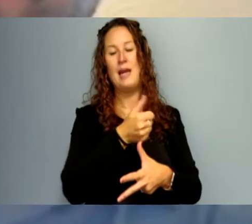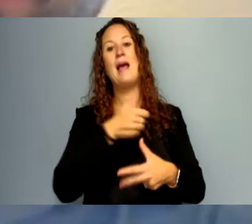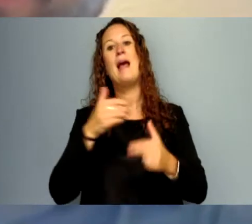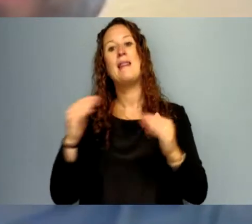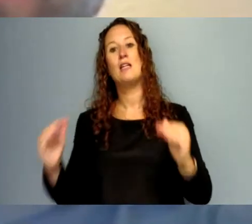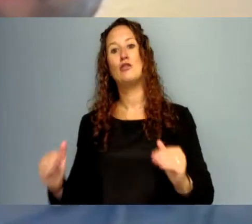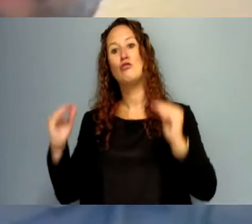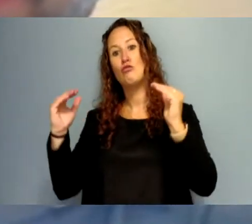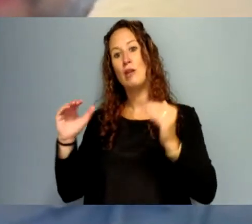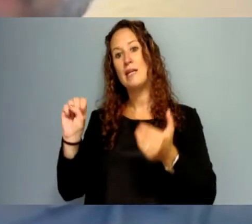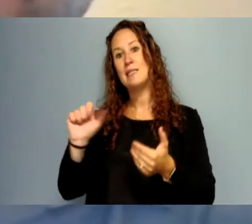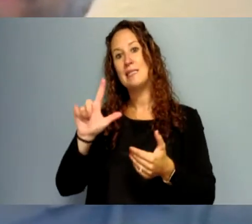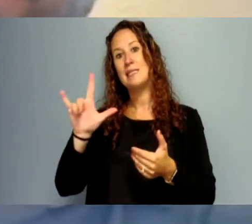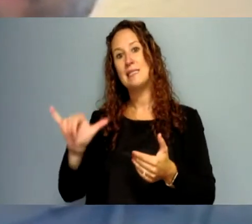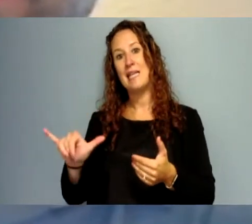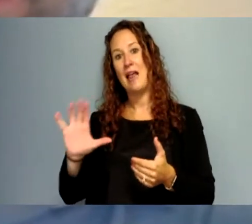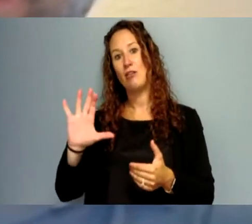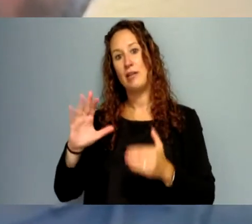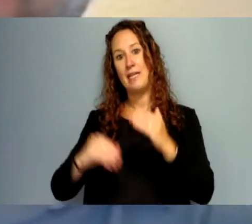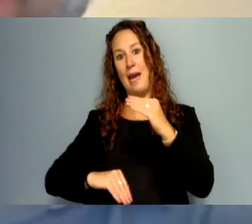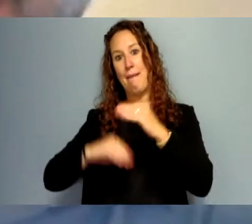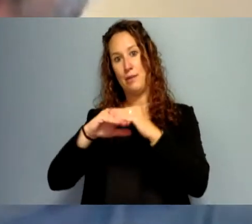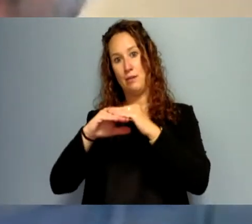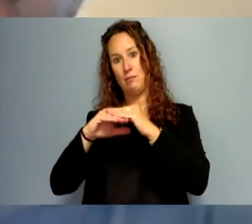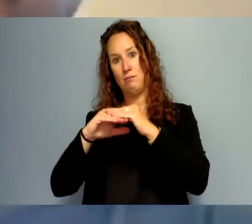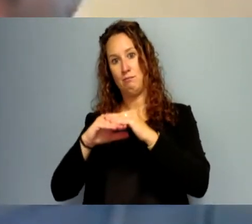on 2 positions in the office.